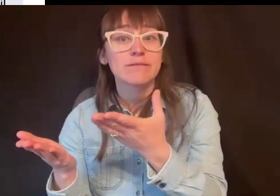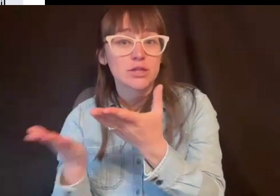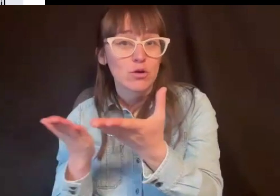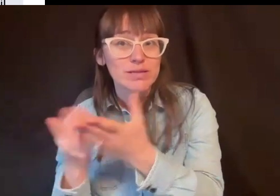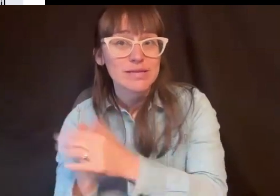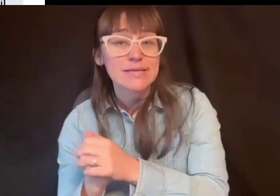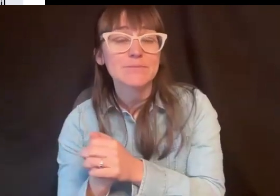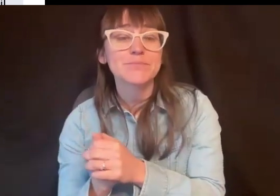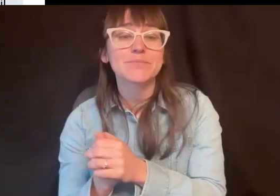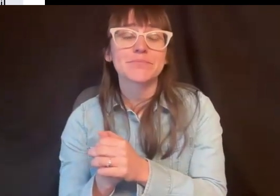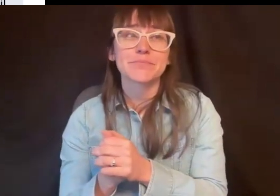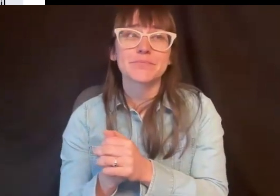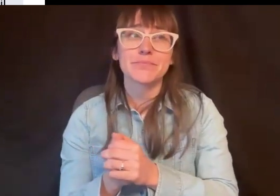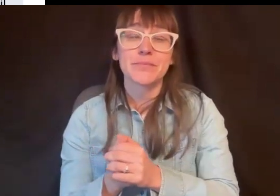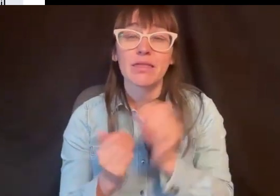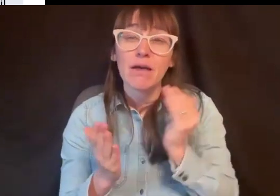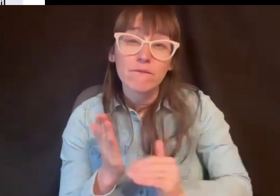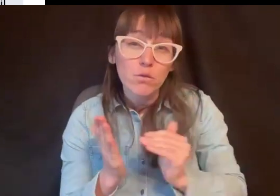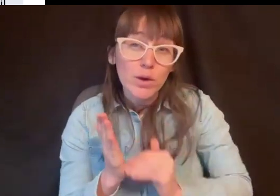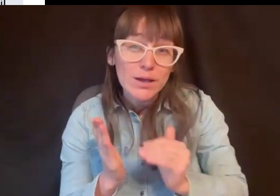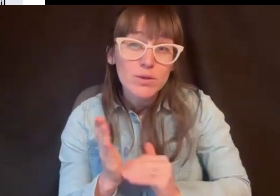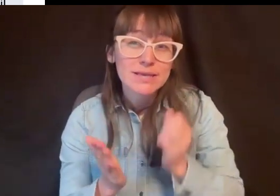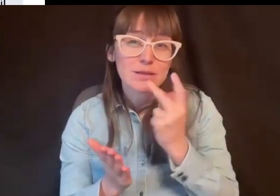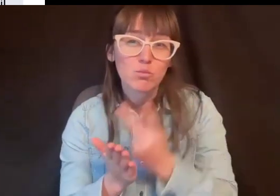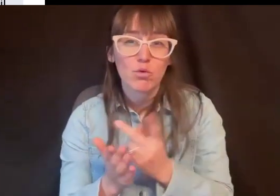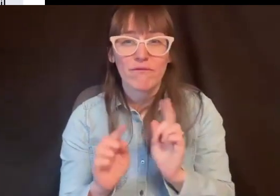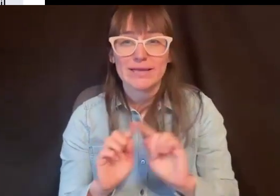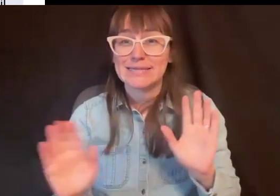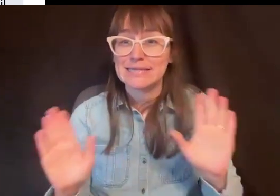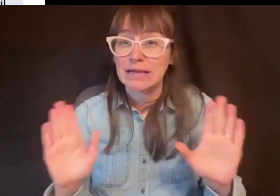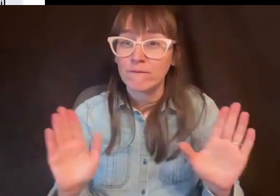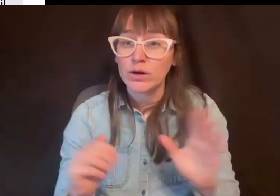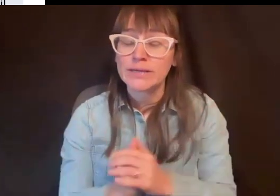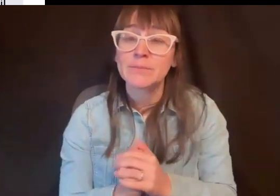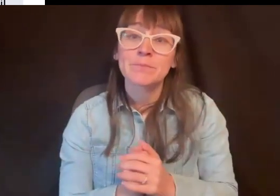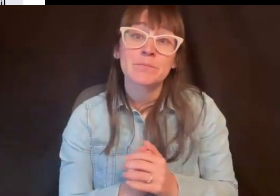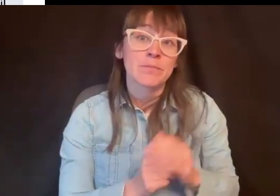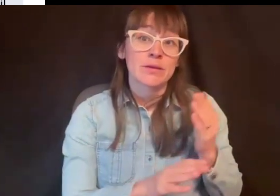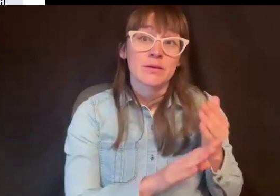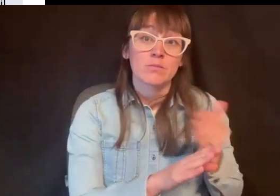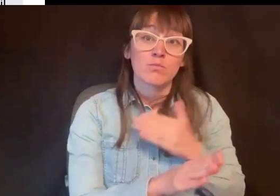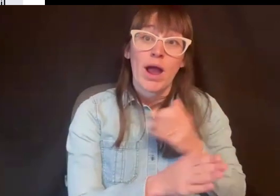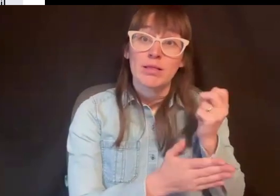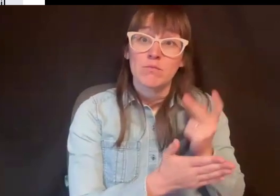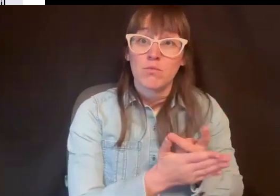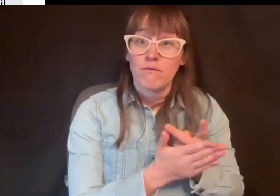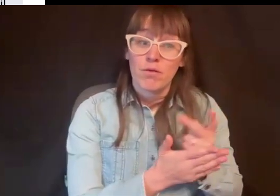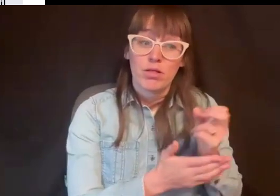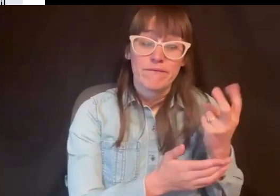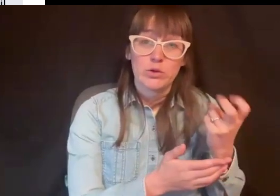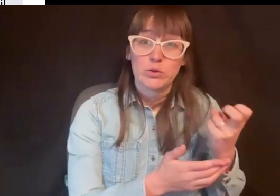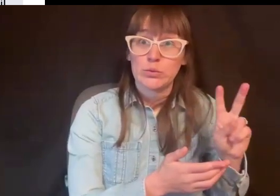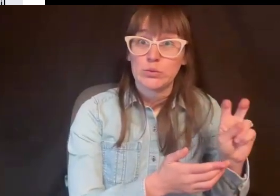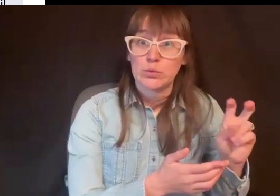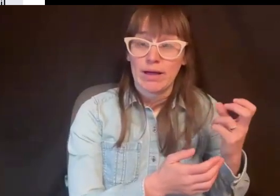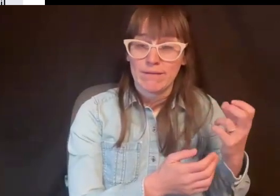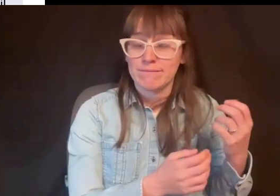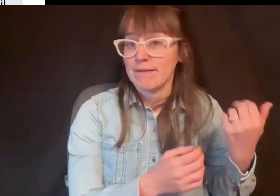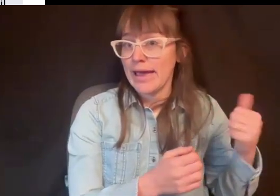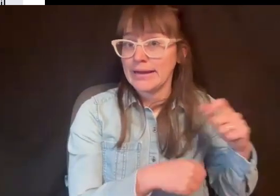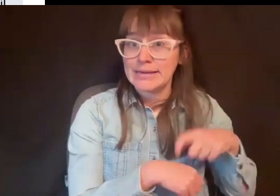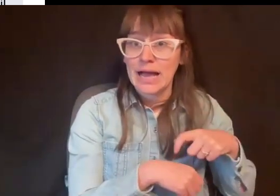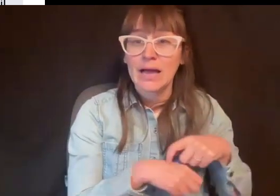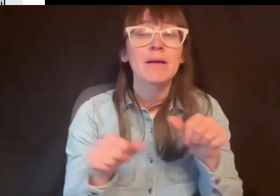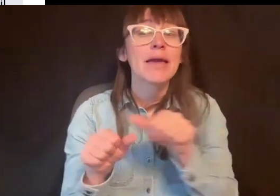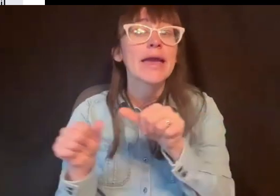There are differences when it comes to frequency of approval. The prior approval process for Section 212 should be available at any time. The area plan process occurs